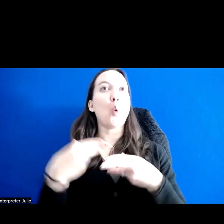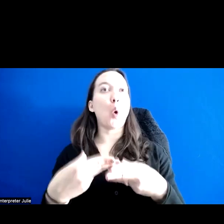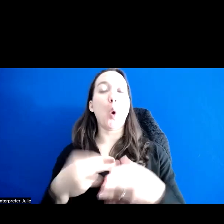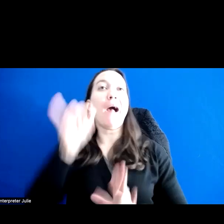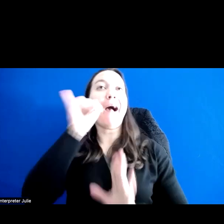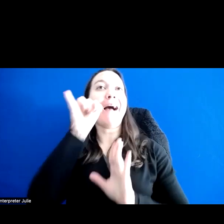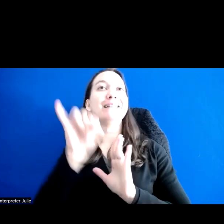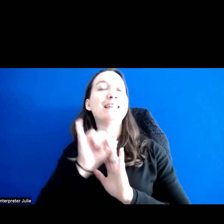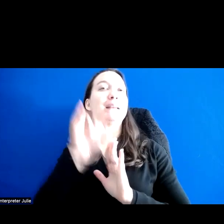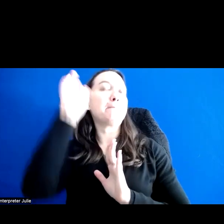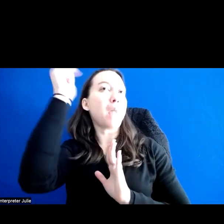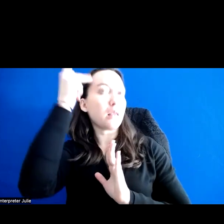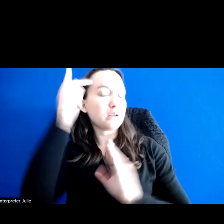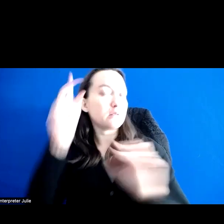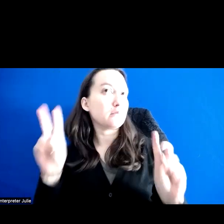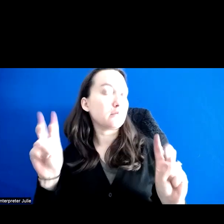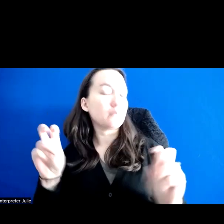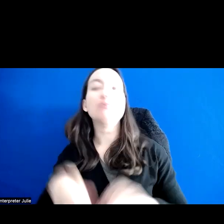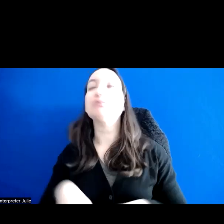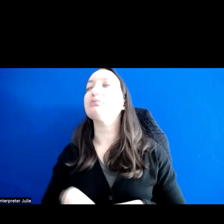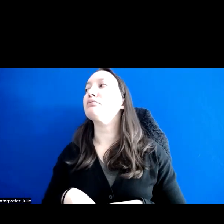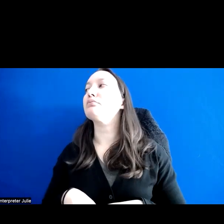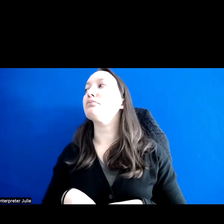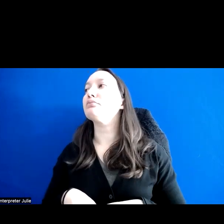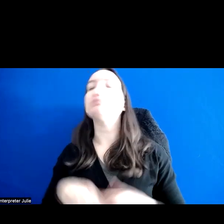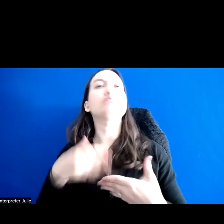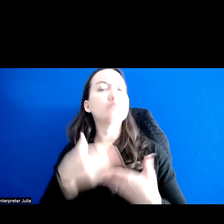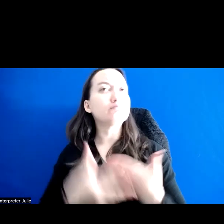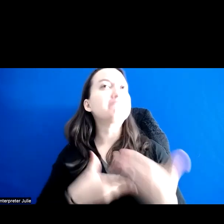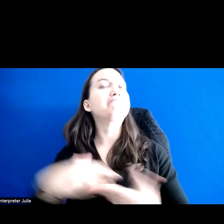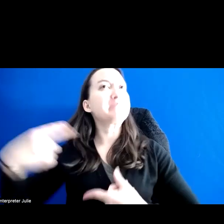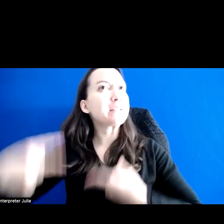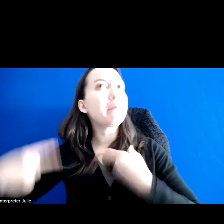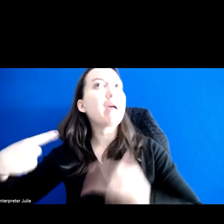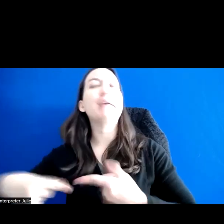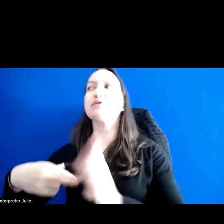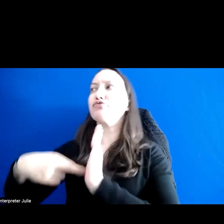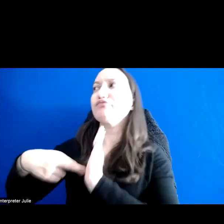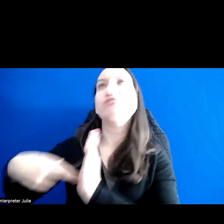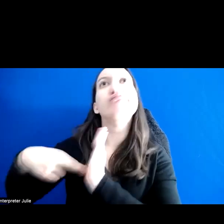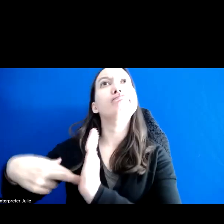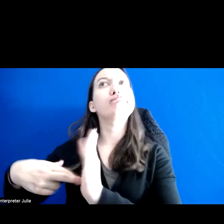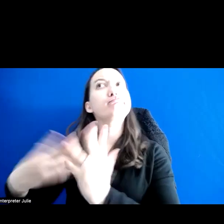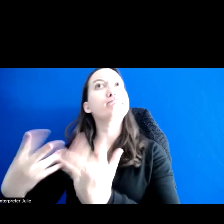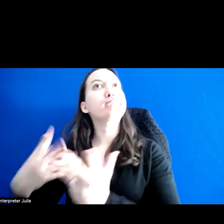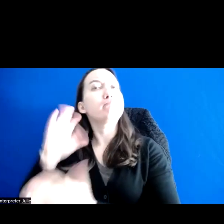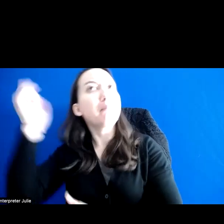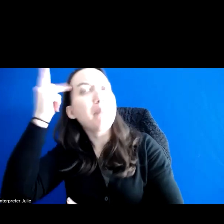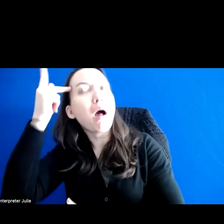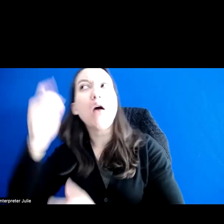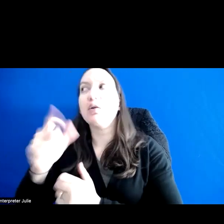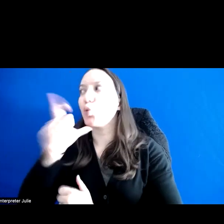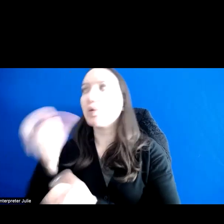call identity politics, and moving on to debates about representation and the politics